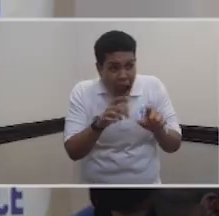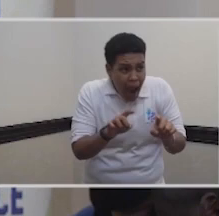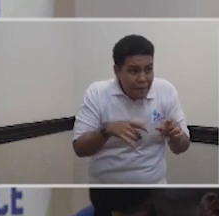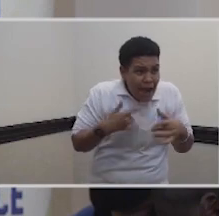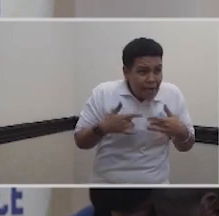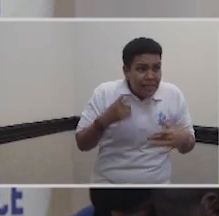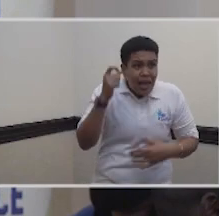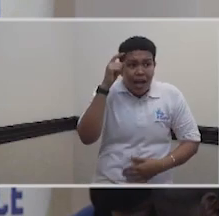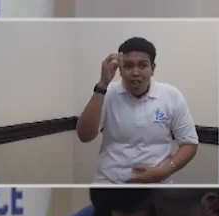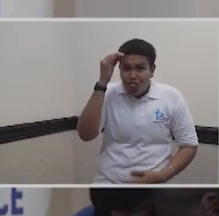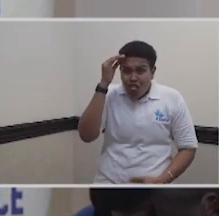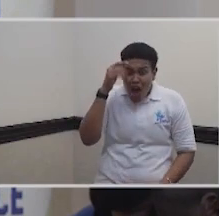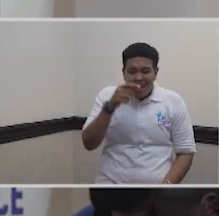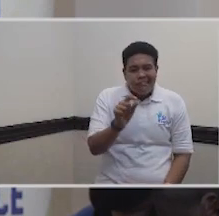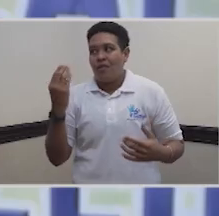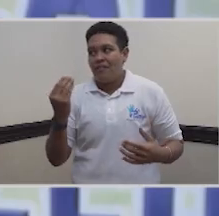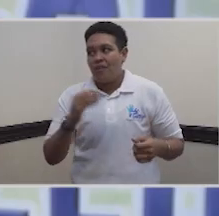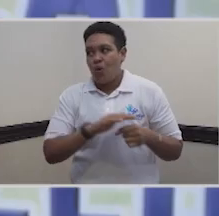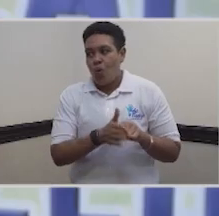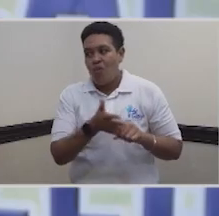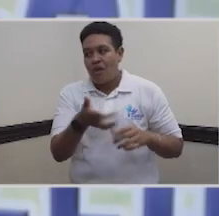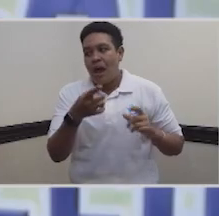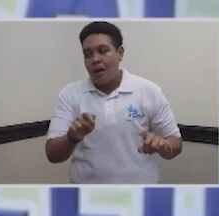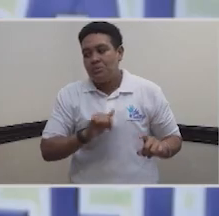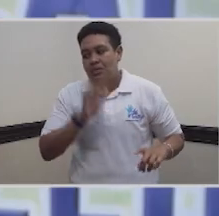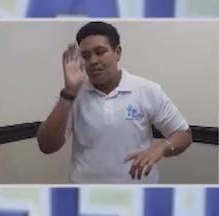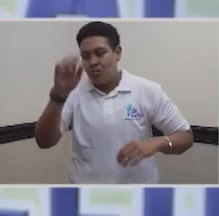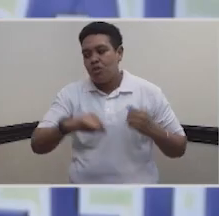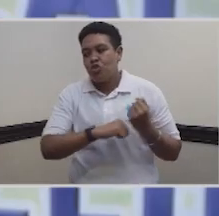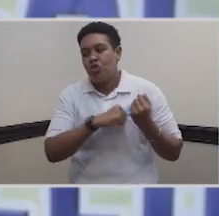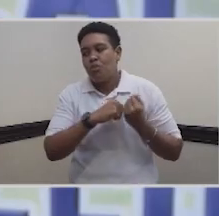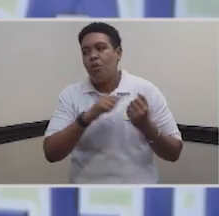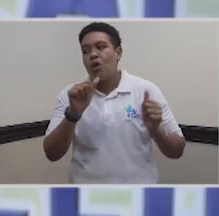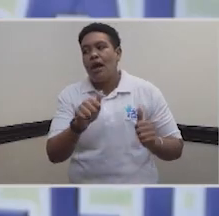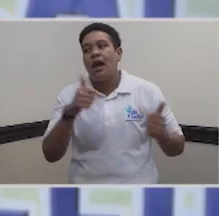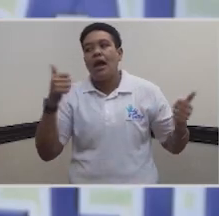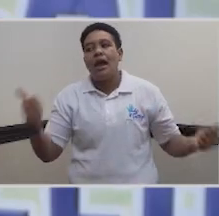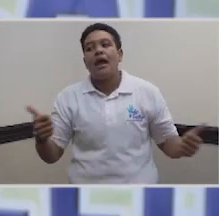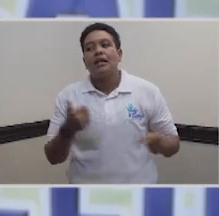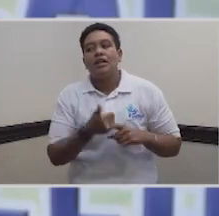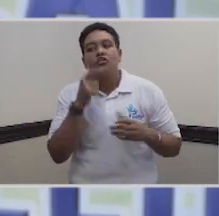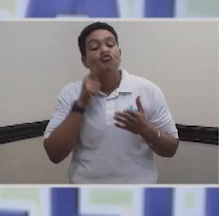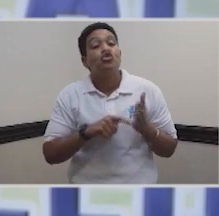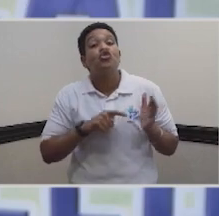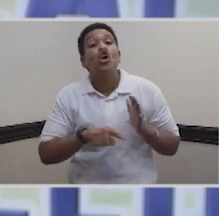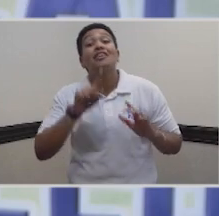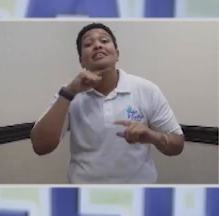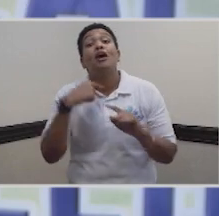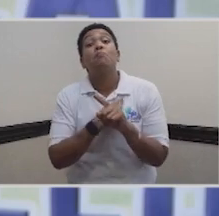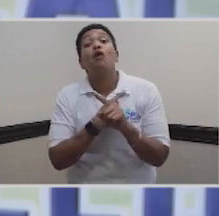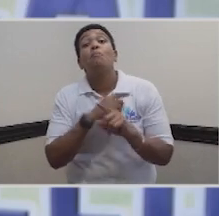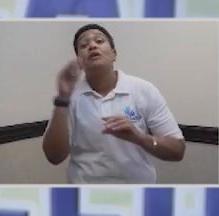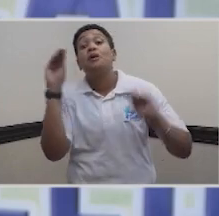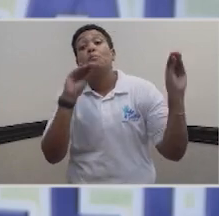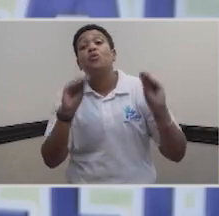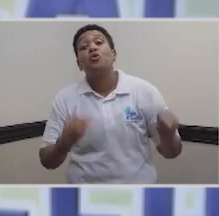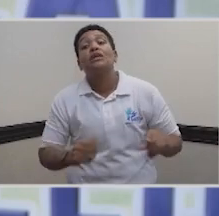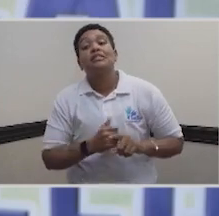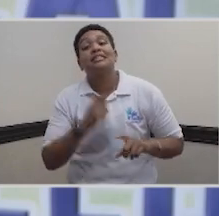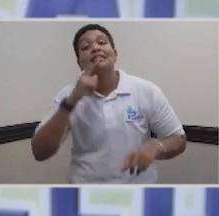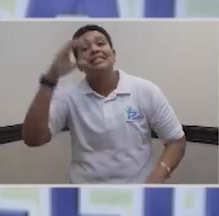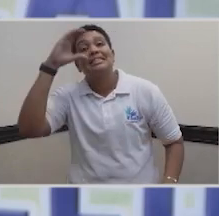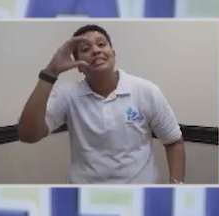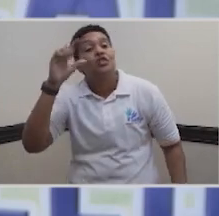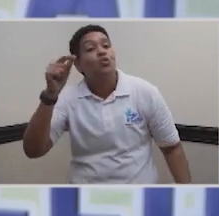Health Research Conference last Wednesday. I would support any research that is properly put together that seeks